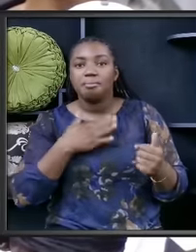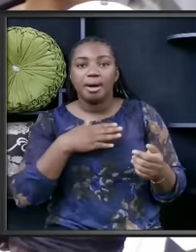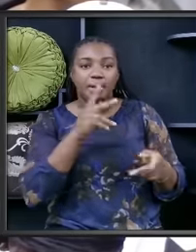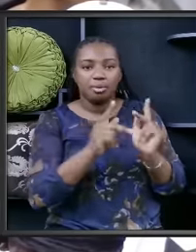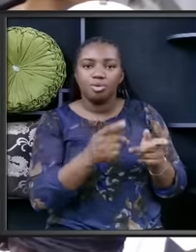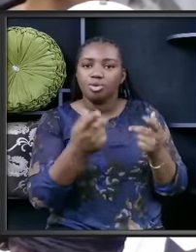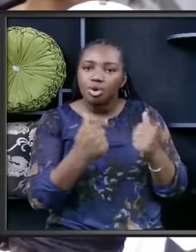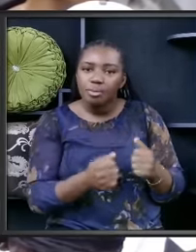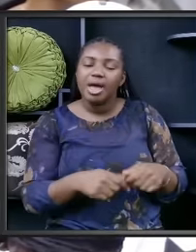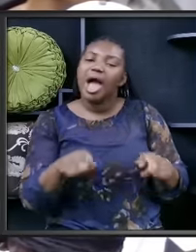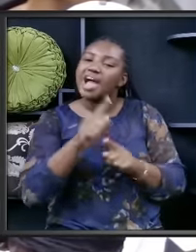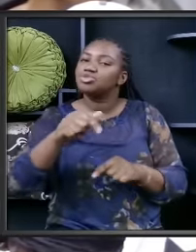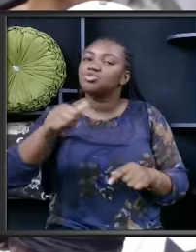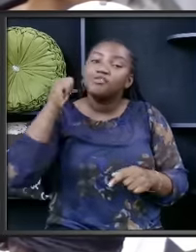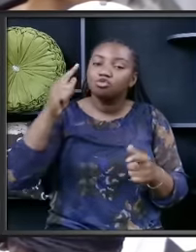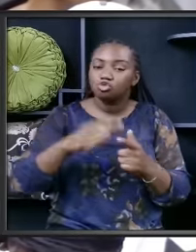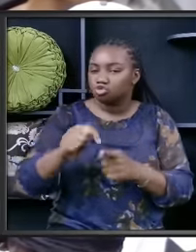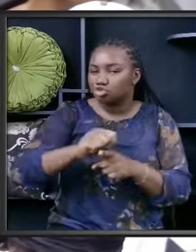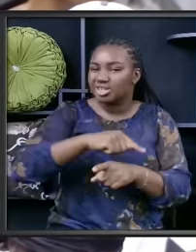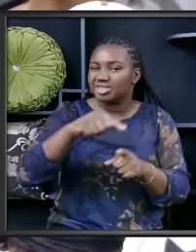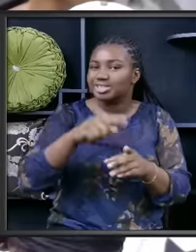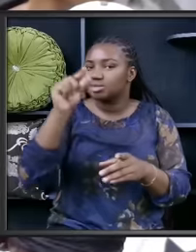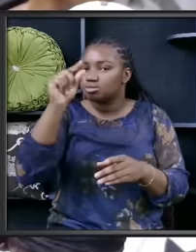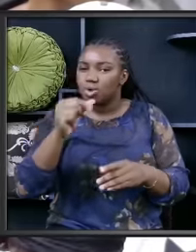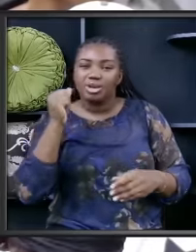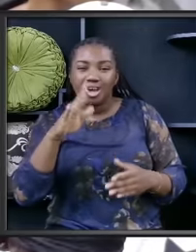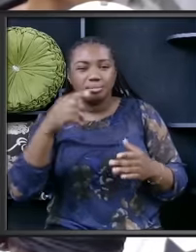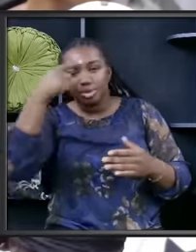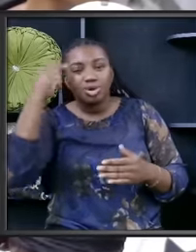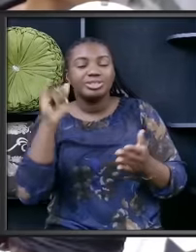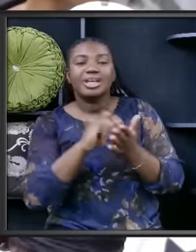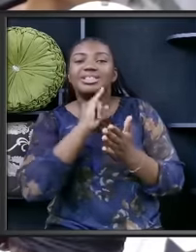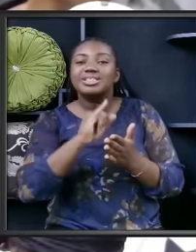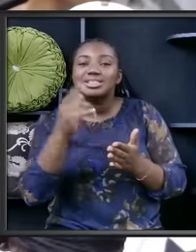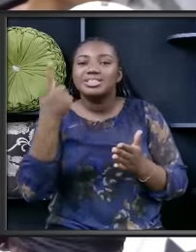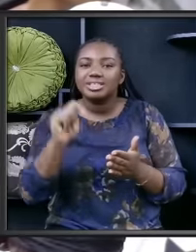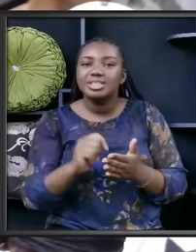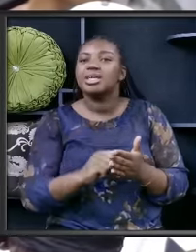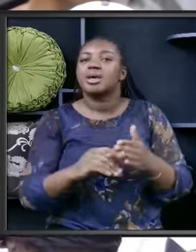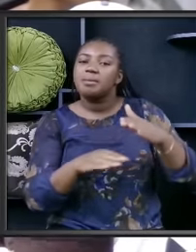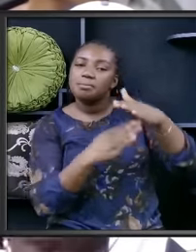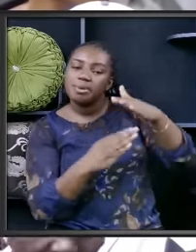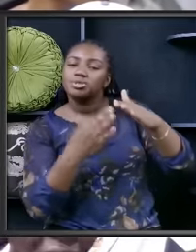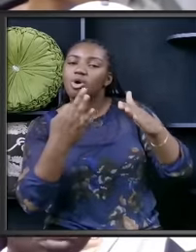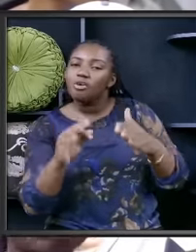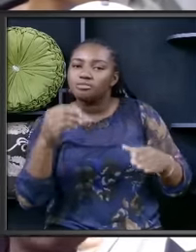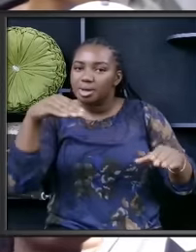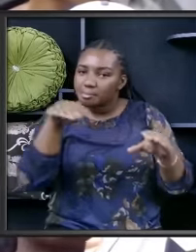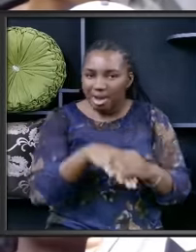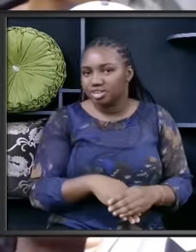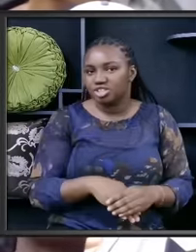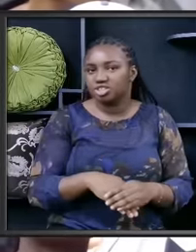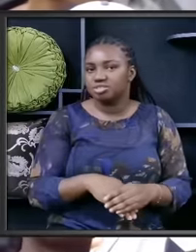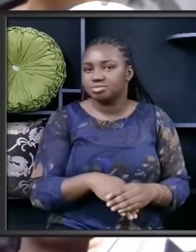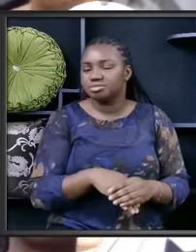They say, as you know, we train this little girl. And that is the basis of the marriage because you don't marry wife before. Chase him with two children. So